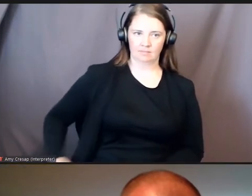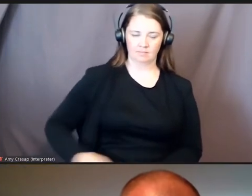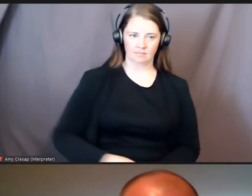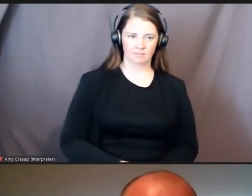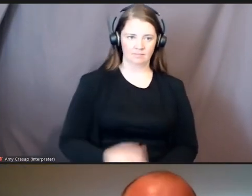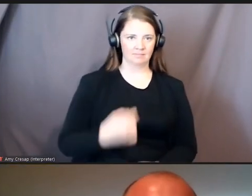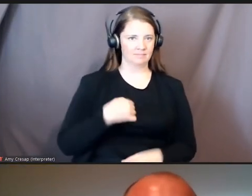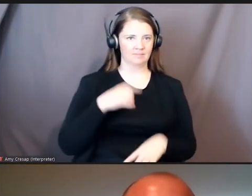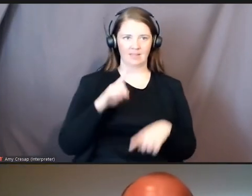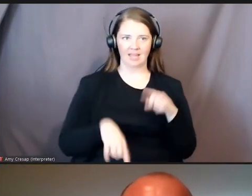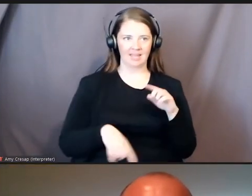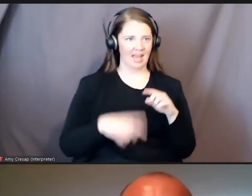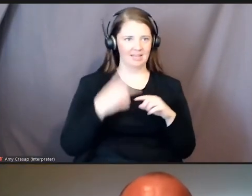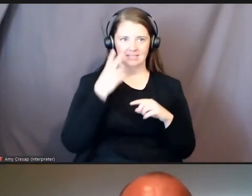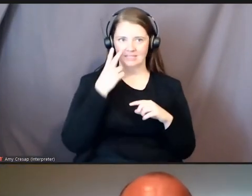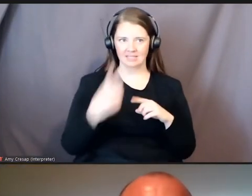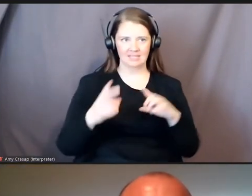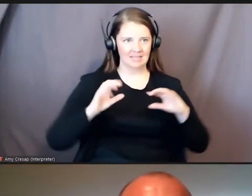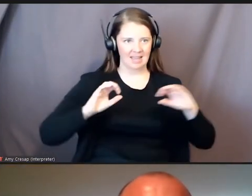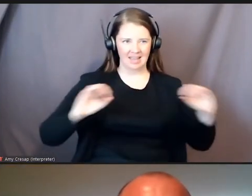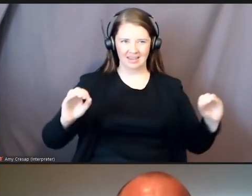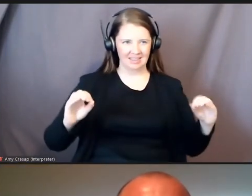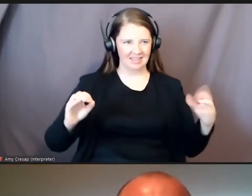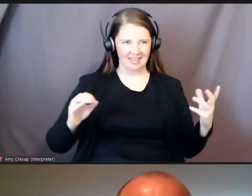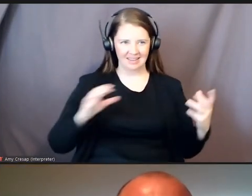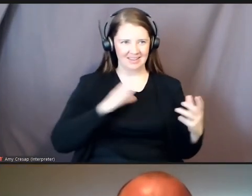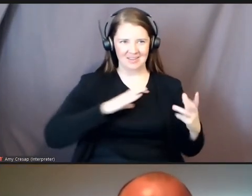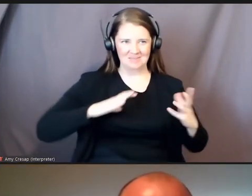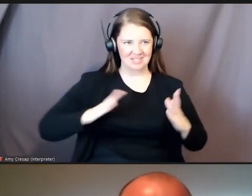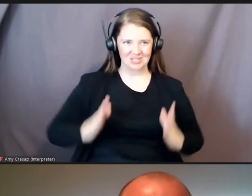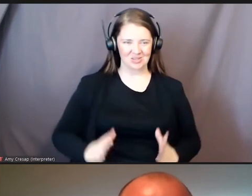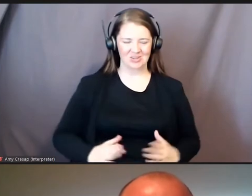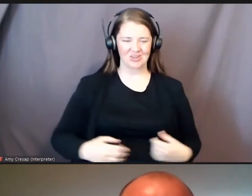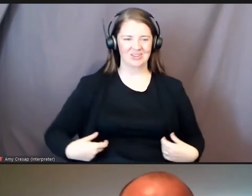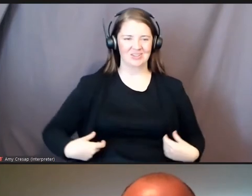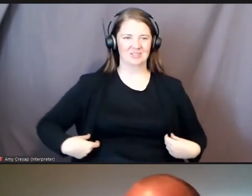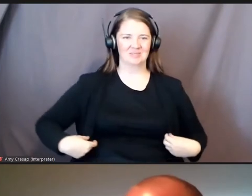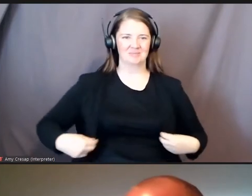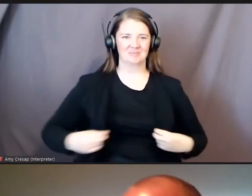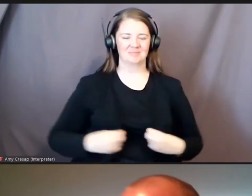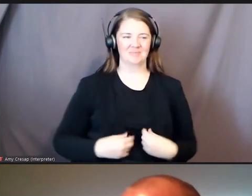Well, I can't really see anything for sure, Commissioner.